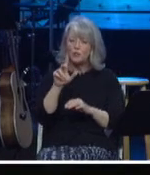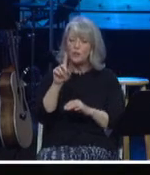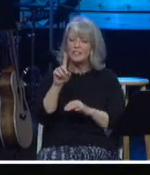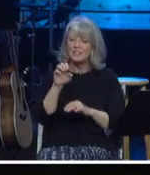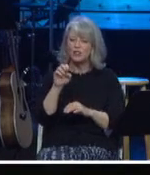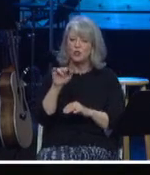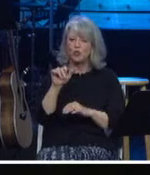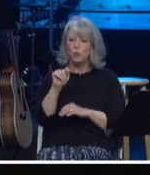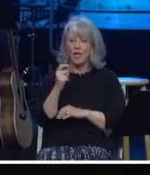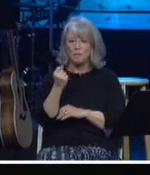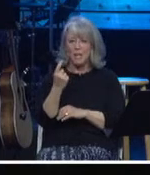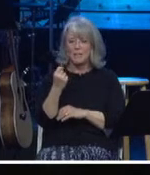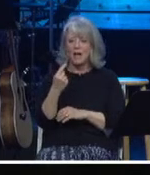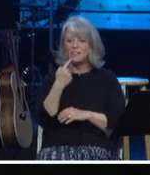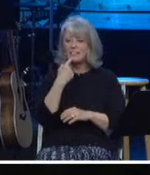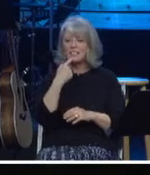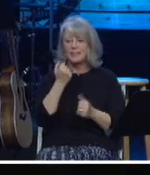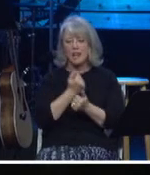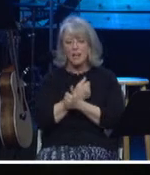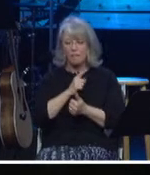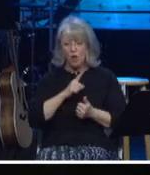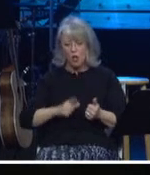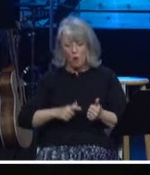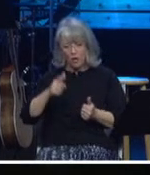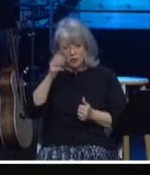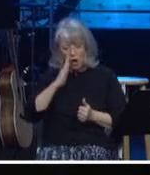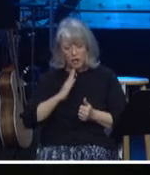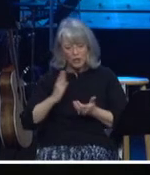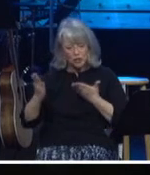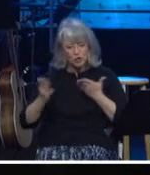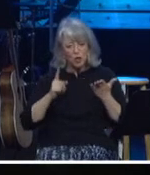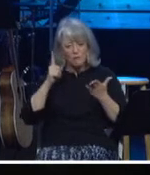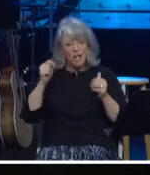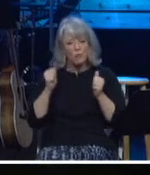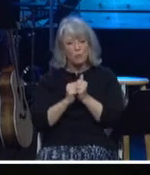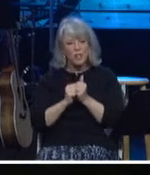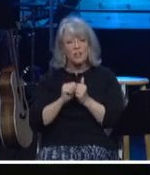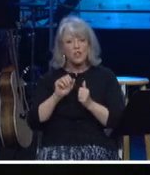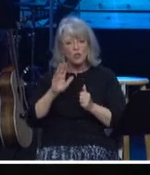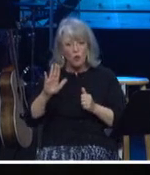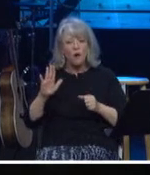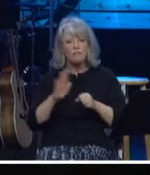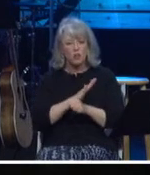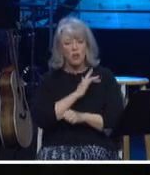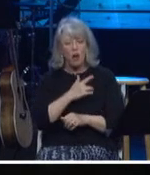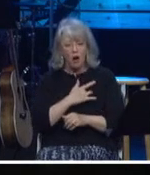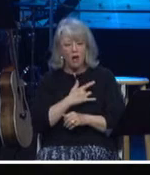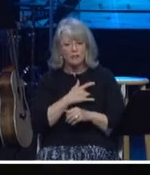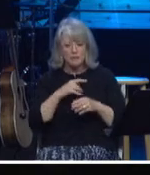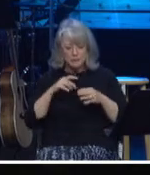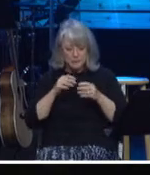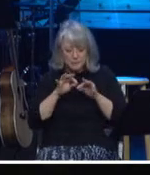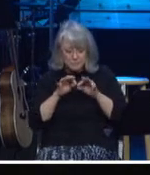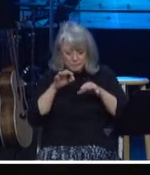11. Love the Lord your God and serve him with all your heart.